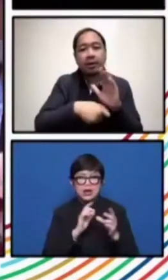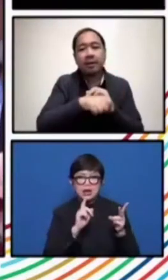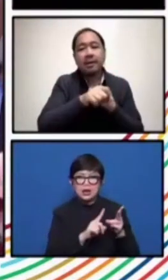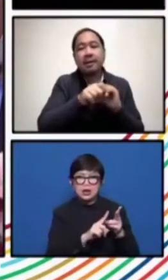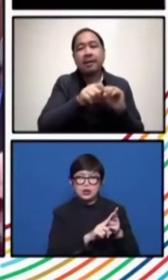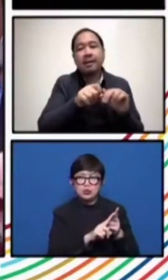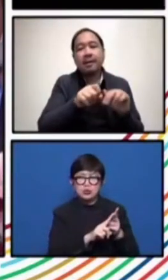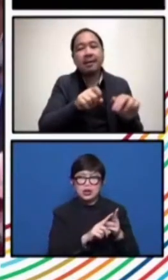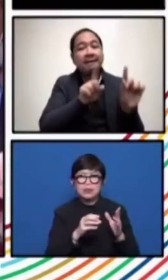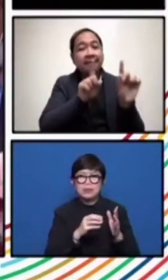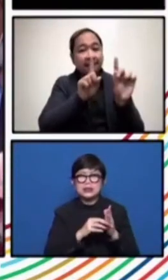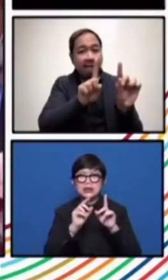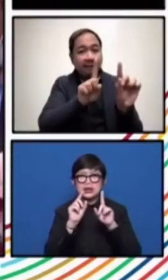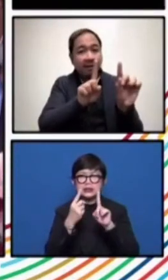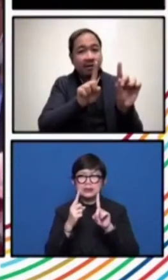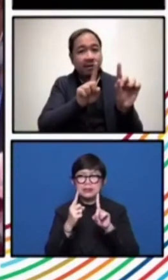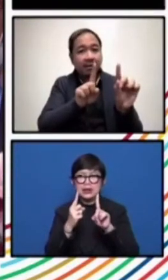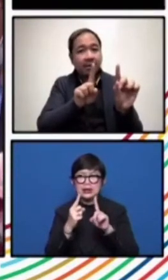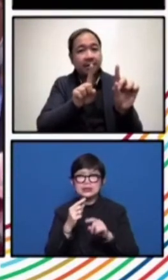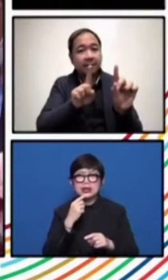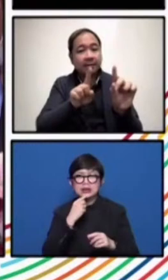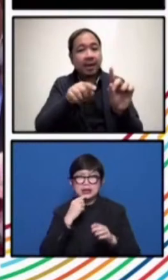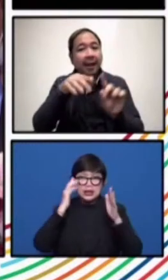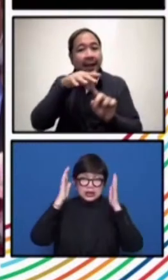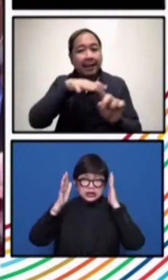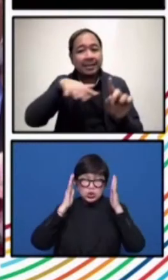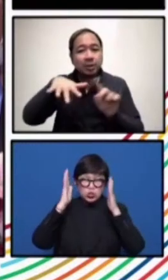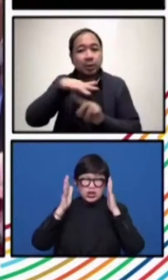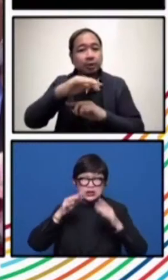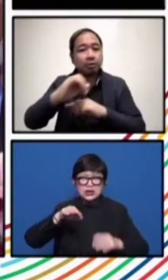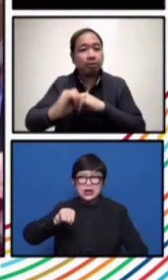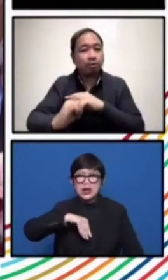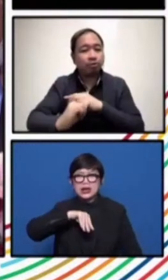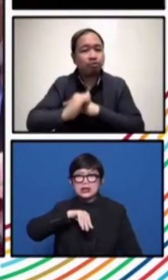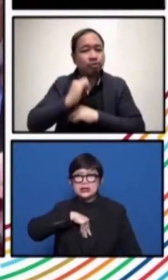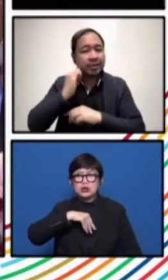on the situation of risk and emergencies